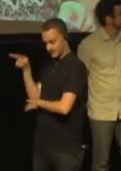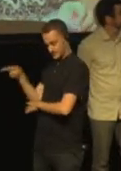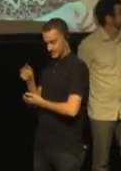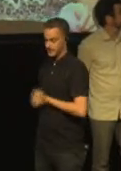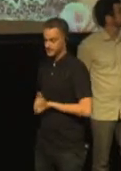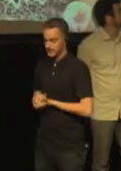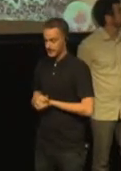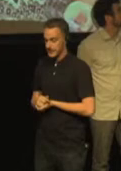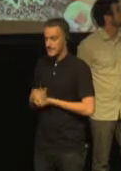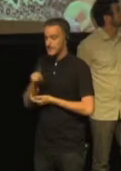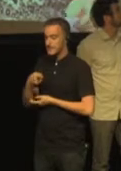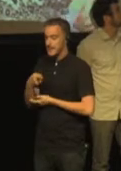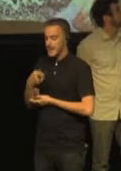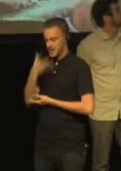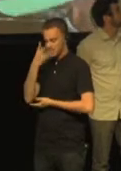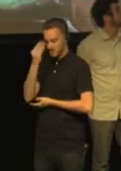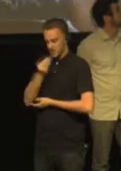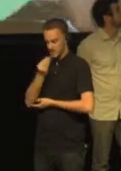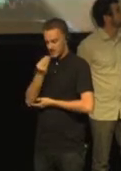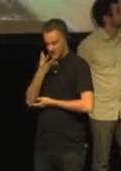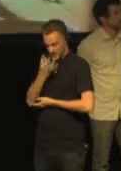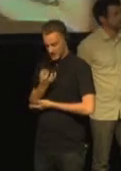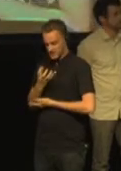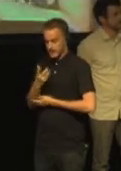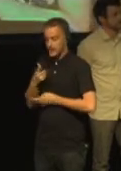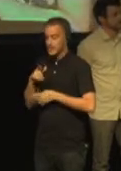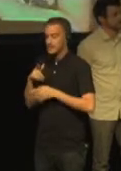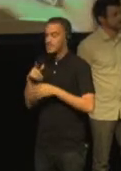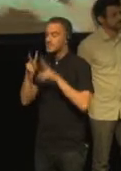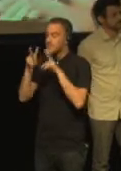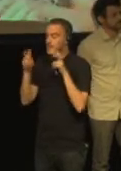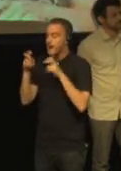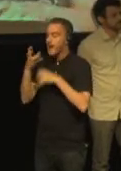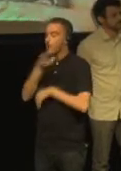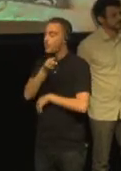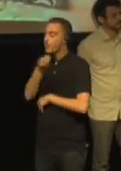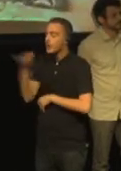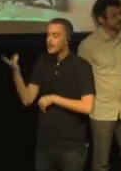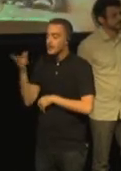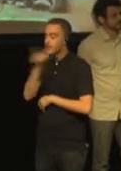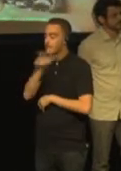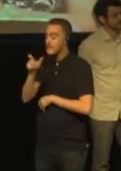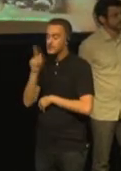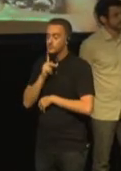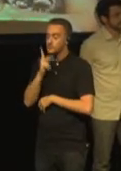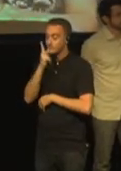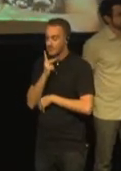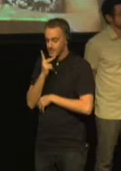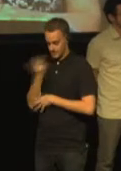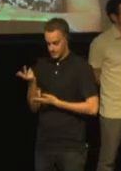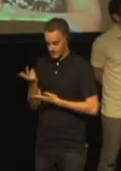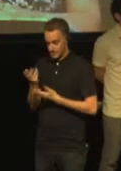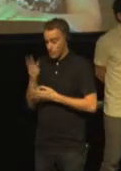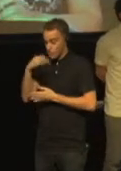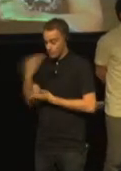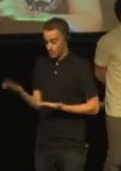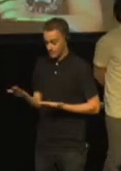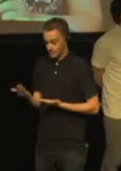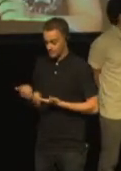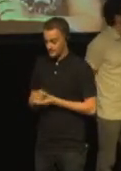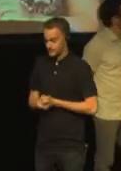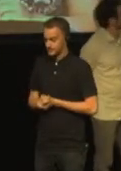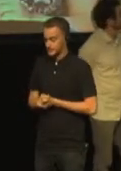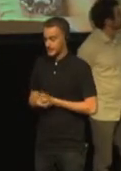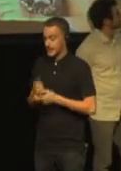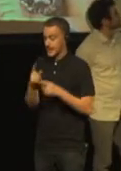enough census data, and it would be very easy and very fruitful to include a question in our census and our national censuses about